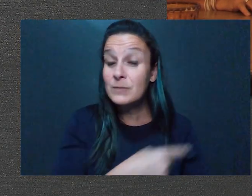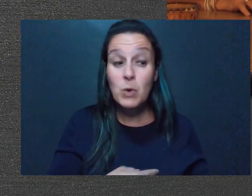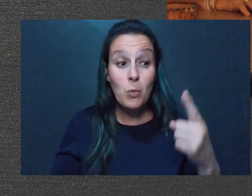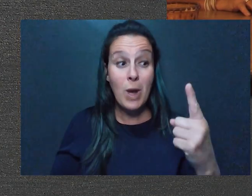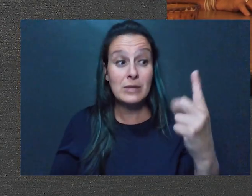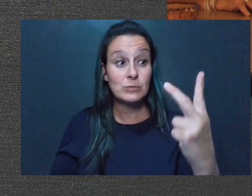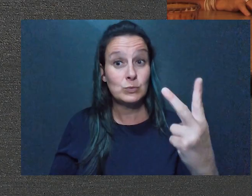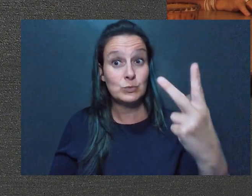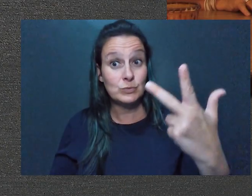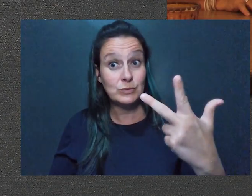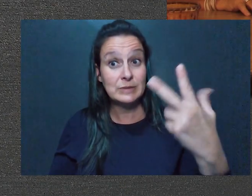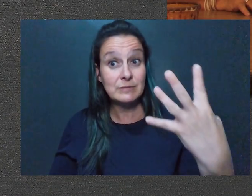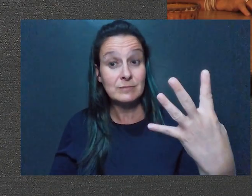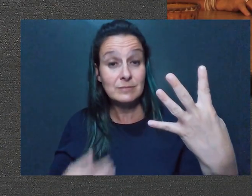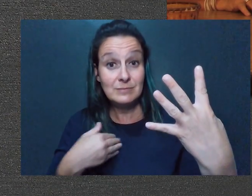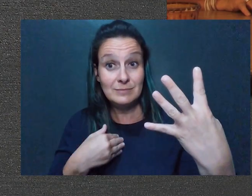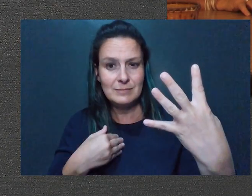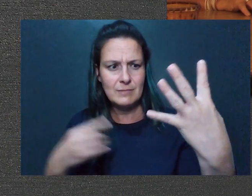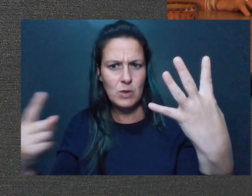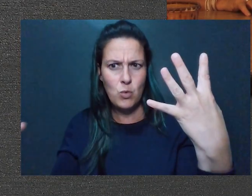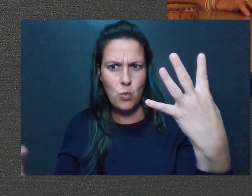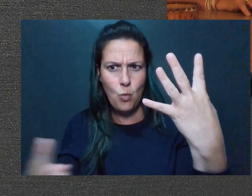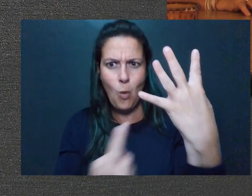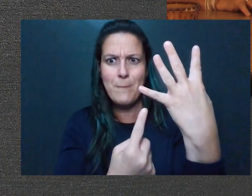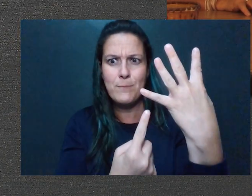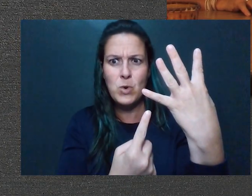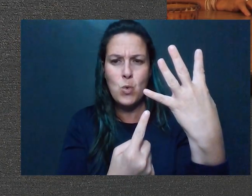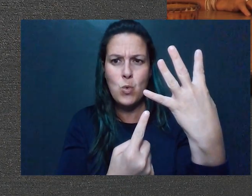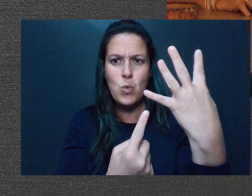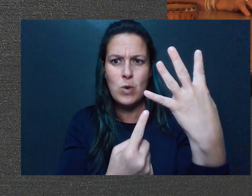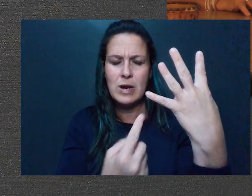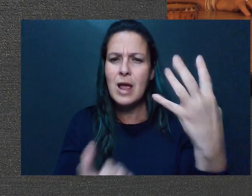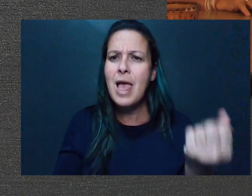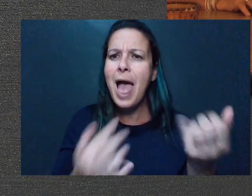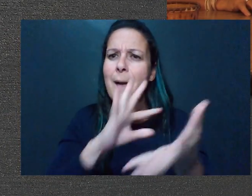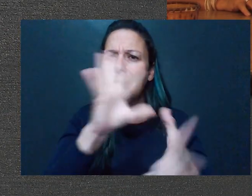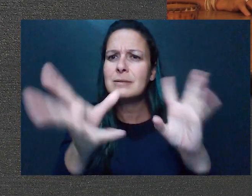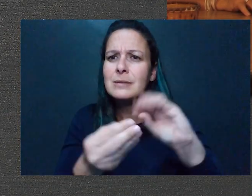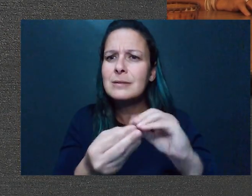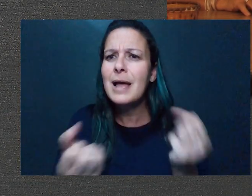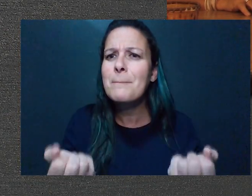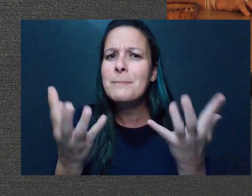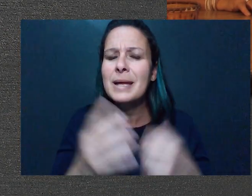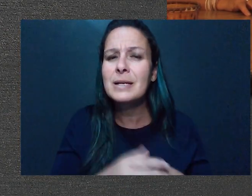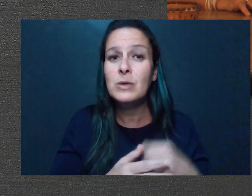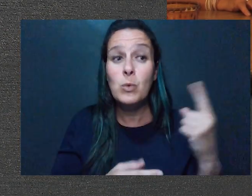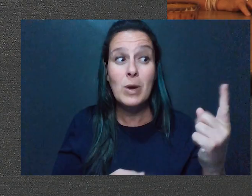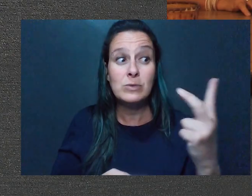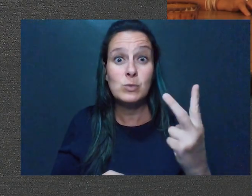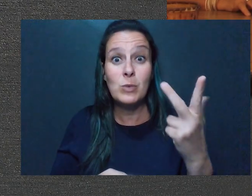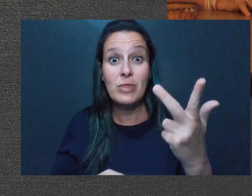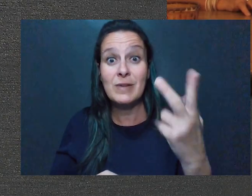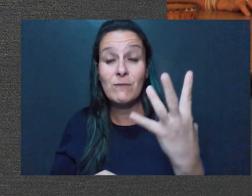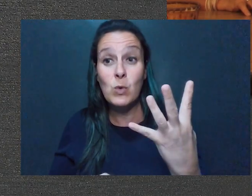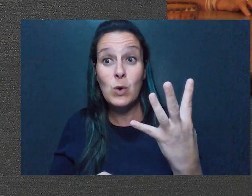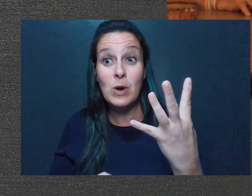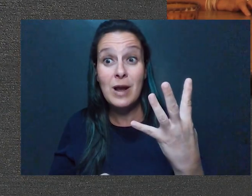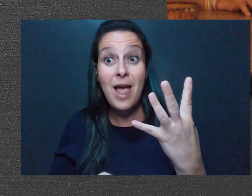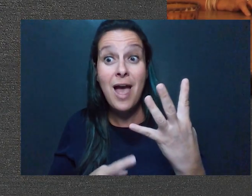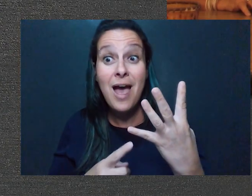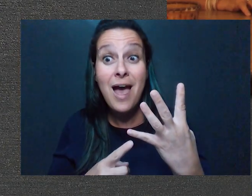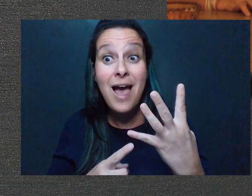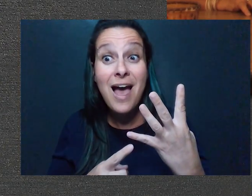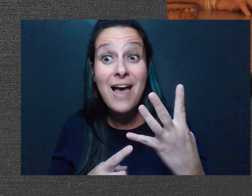4, he already has 4, and he wants another one. How many is he going to have? 1, 2, 3, 4,